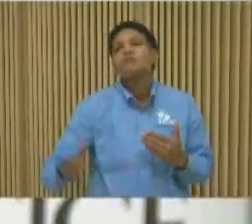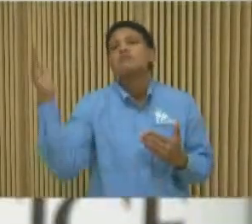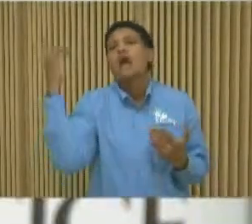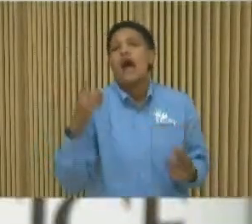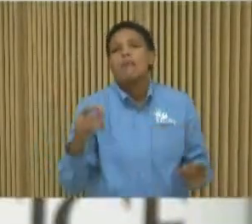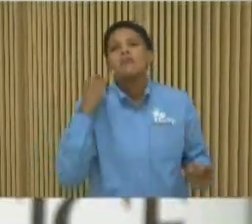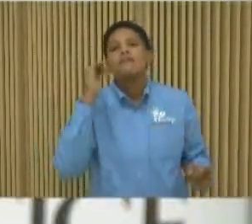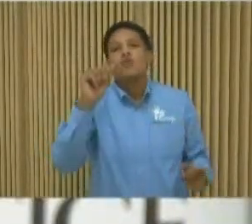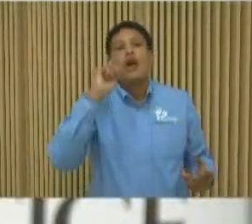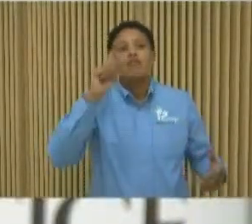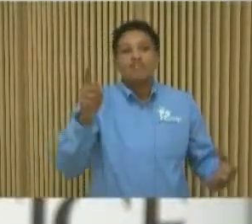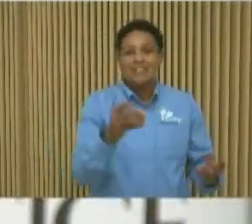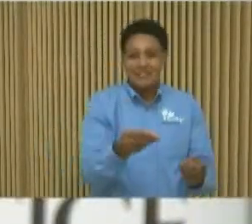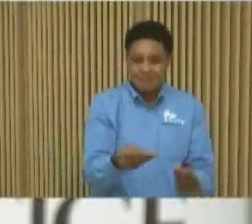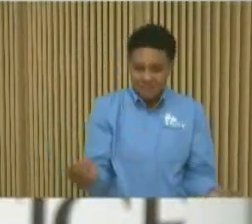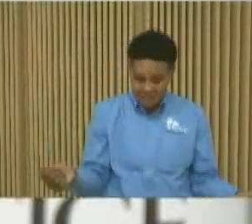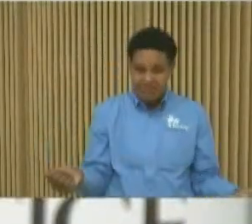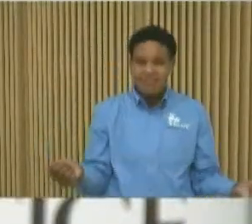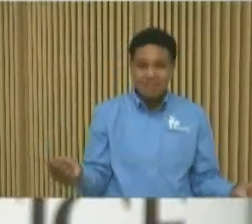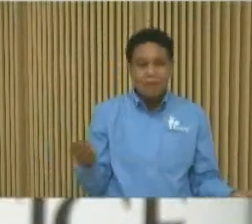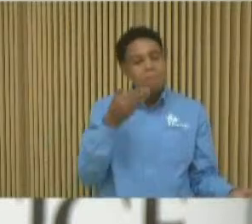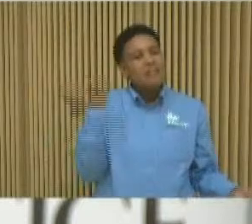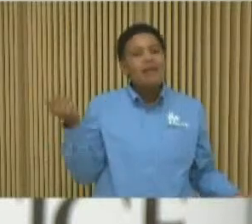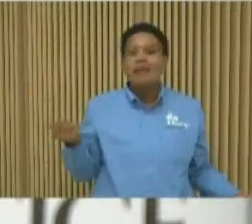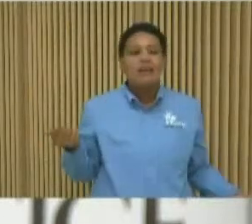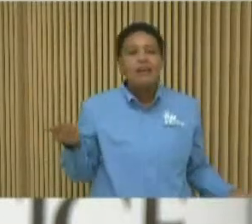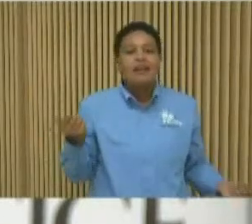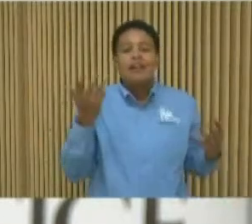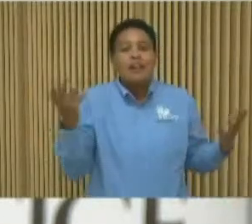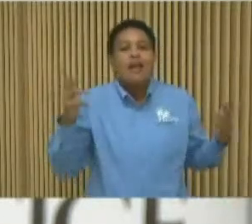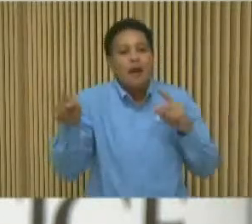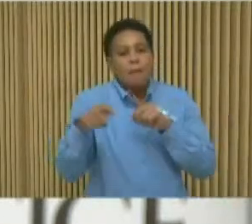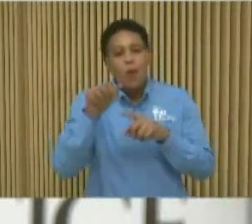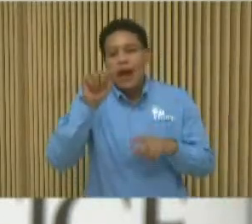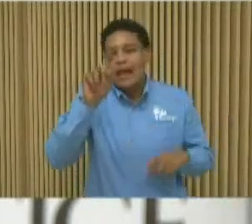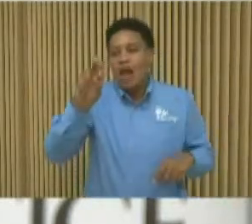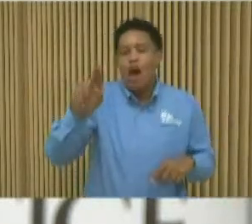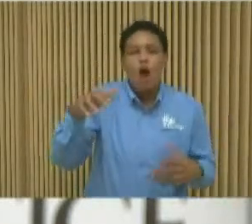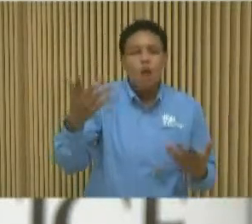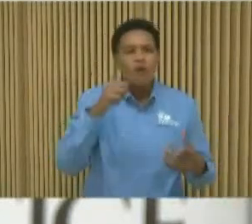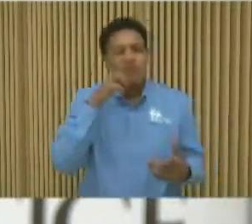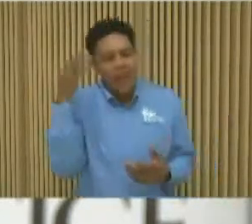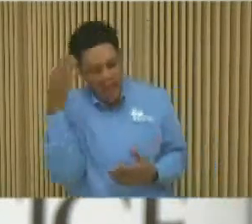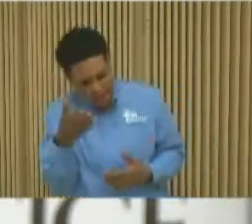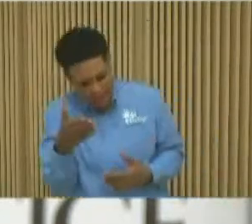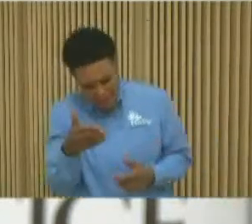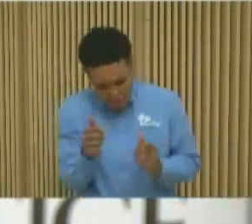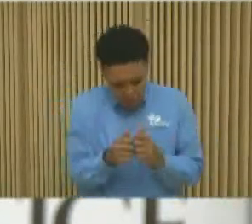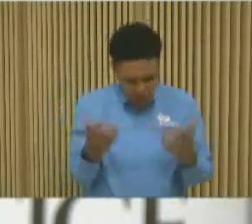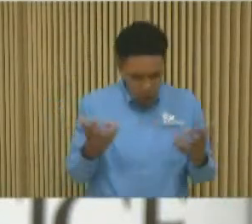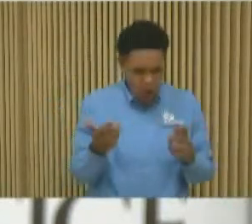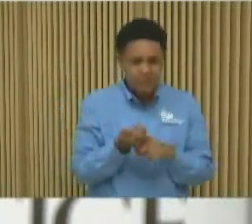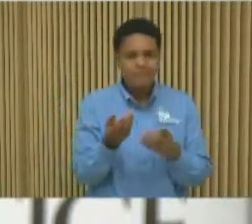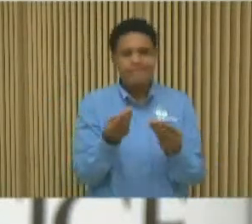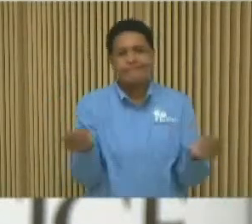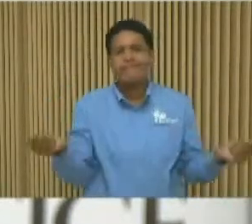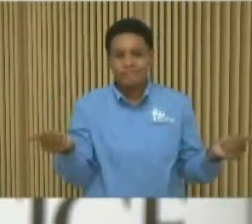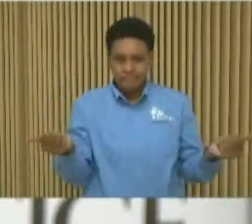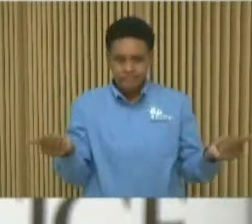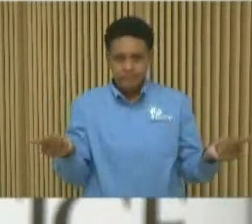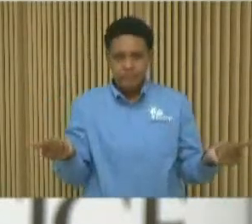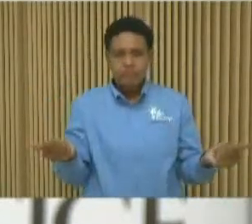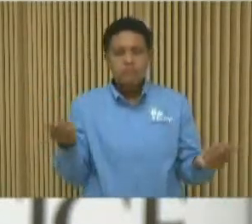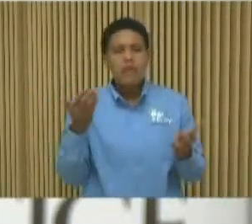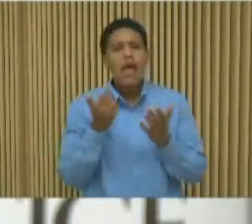if you can reconcile, that's even better. The thing about ADR is that it helps with reconciliation, it helps